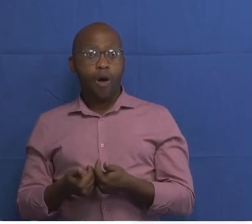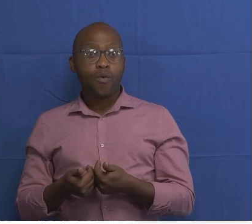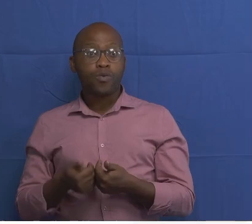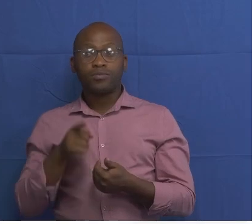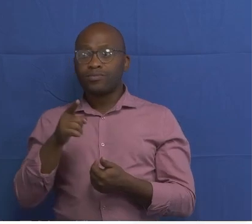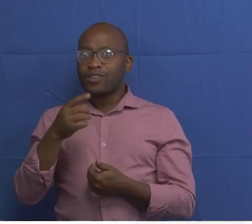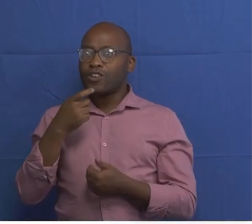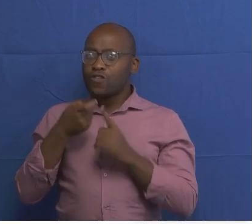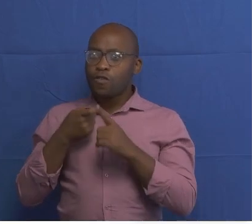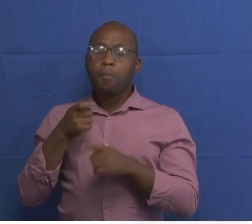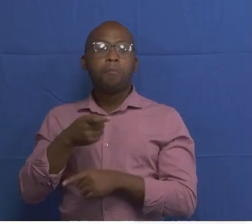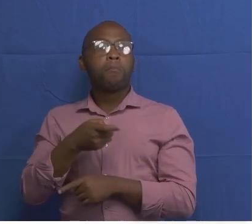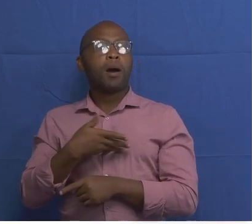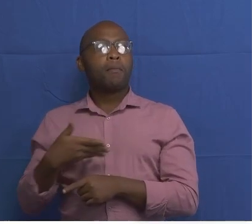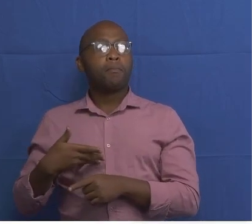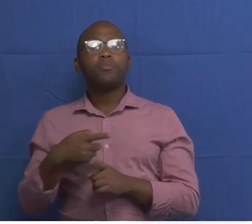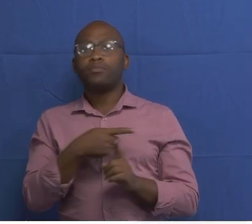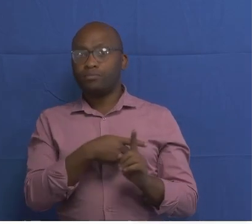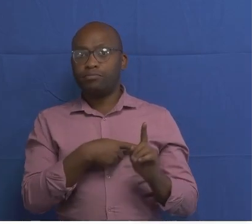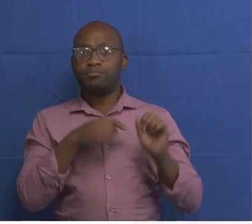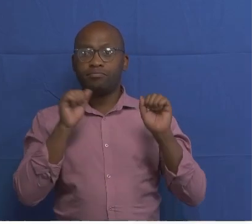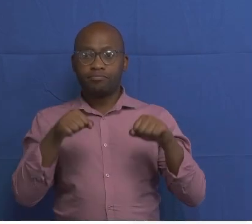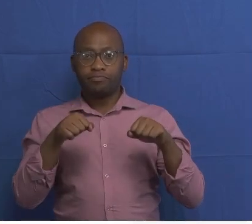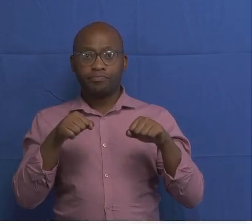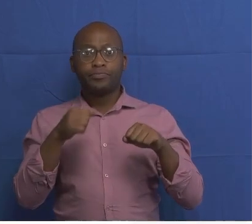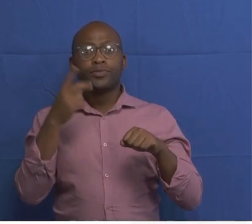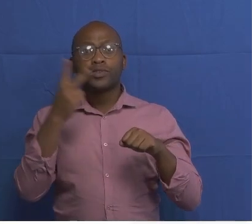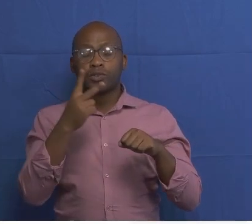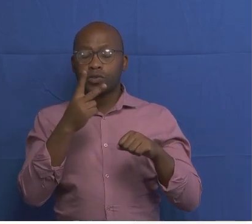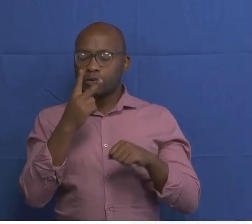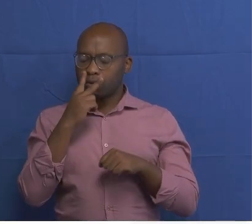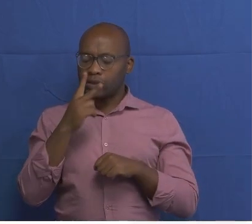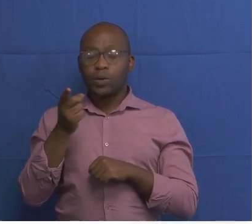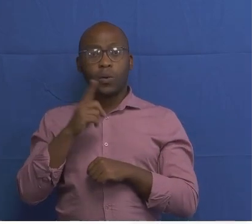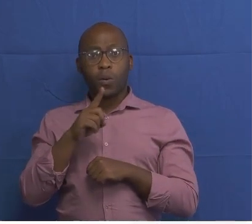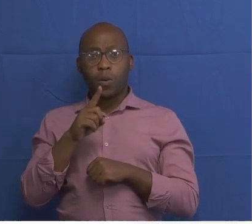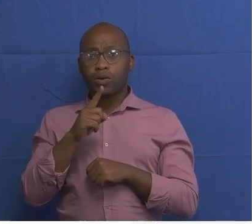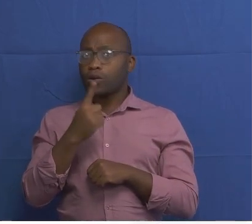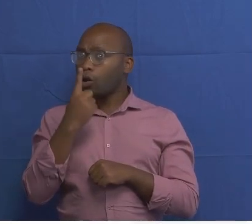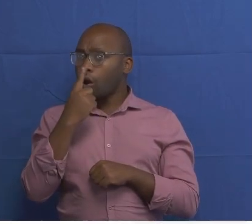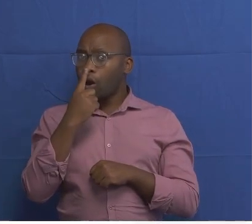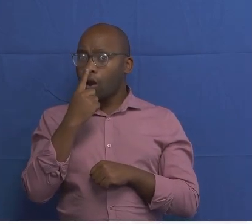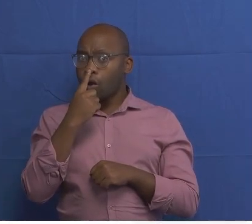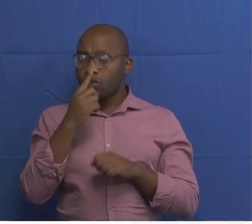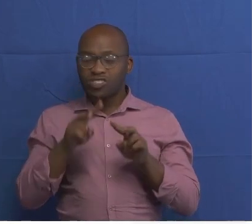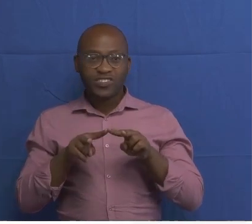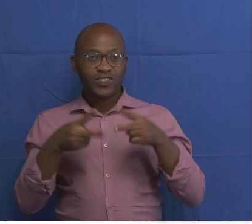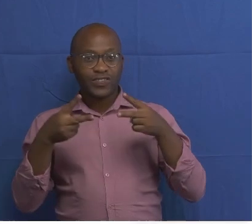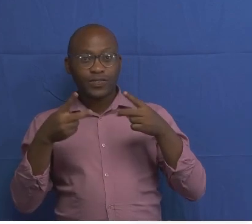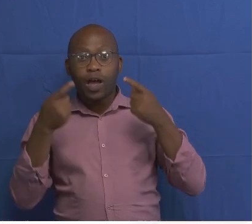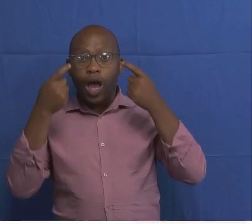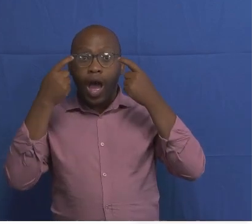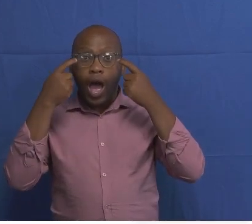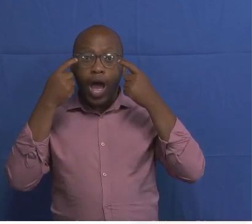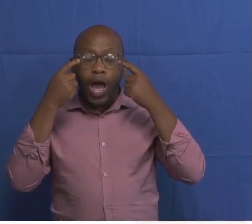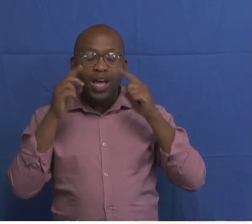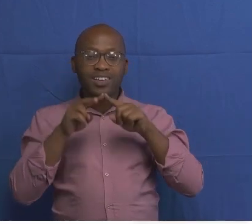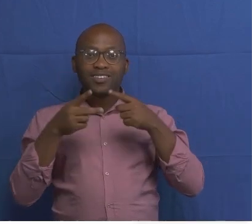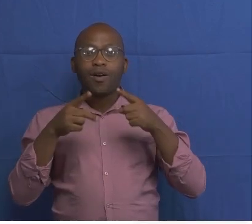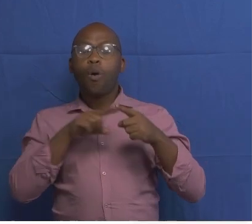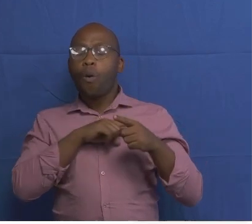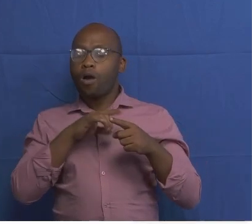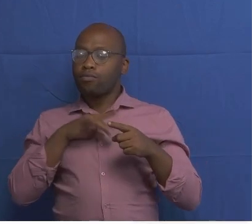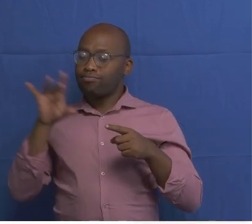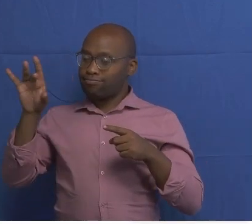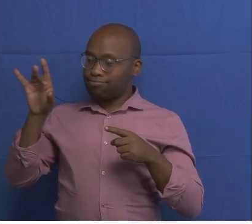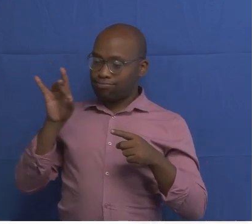the nose, you also look at the eyes, you will see that different characteristics have been inherited differently in the child, because now